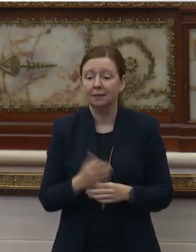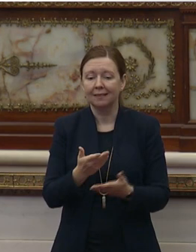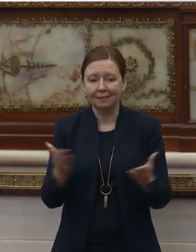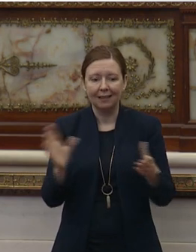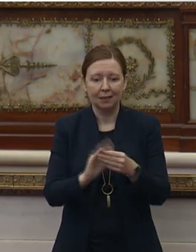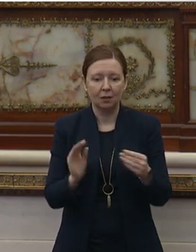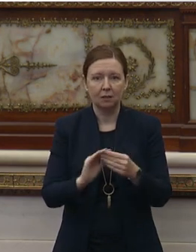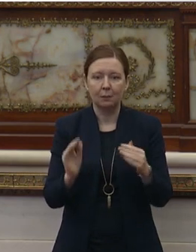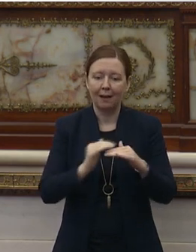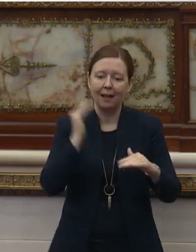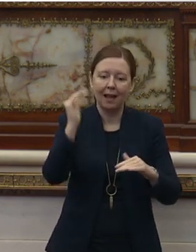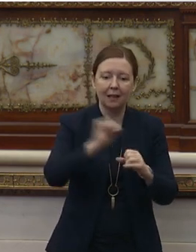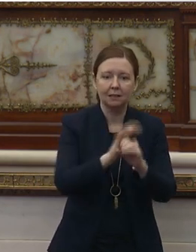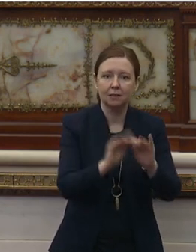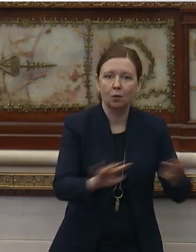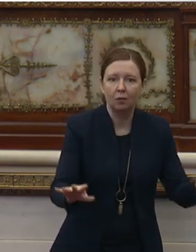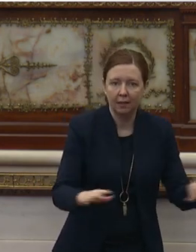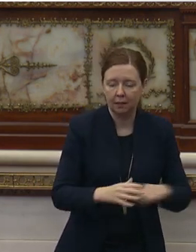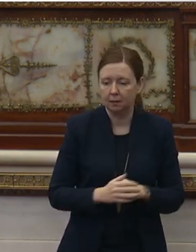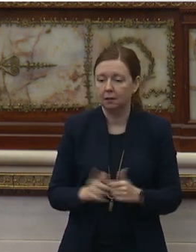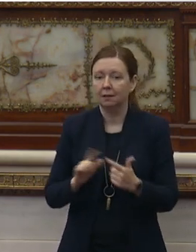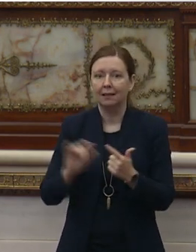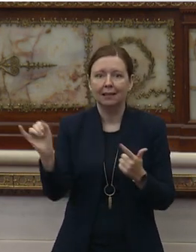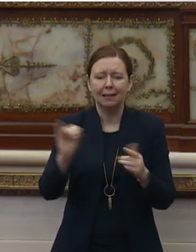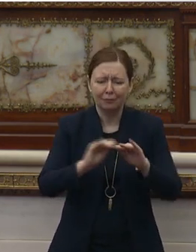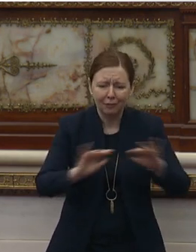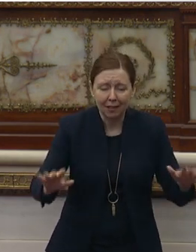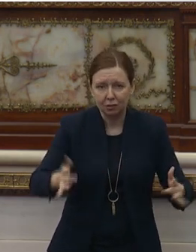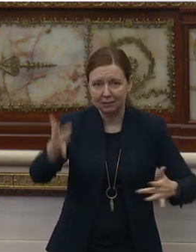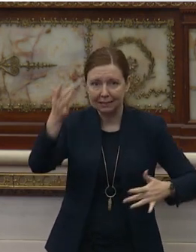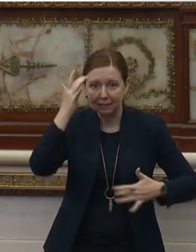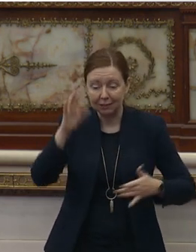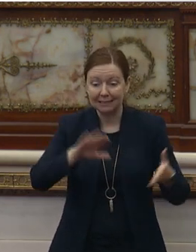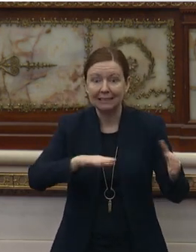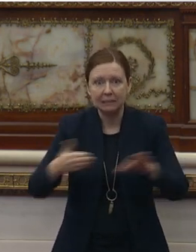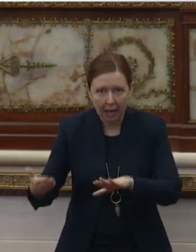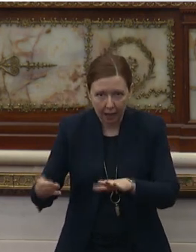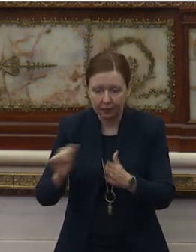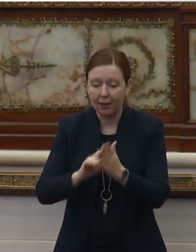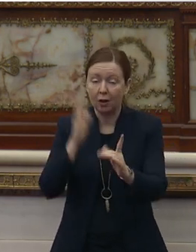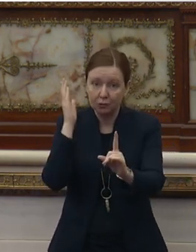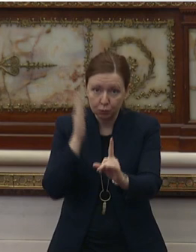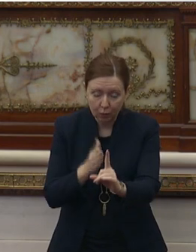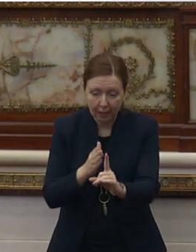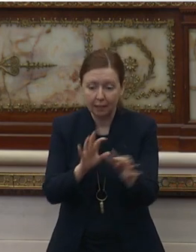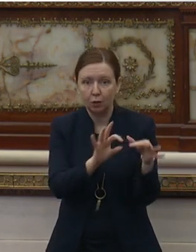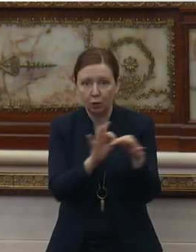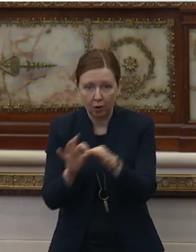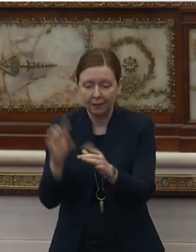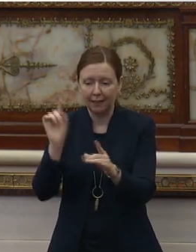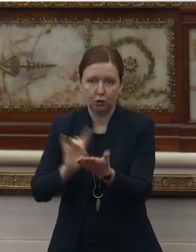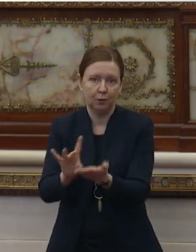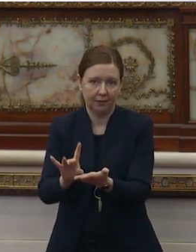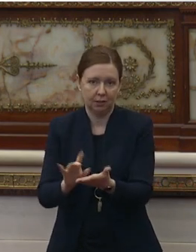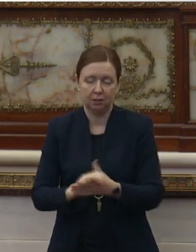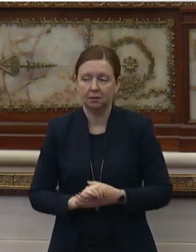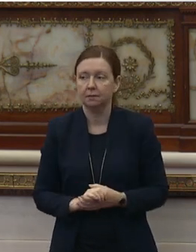about excess COVID spread, infections, illnesses, and even death rates that are directly correlated to